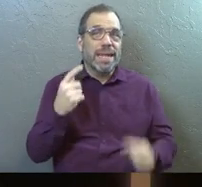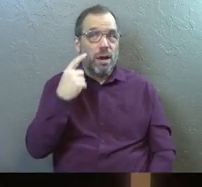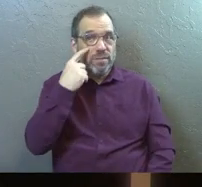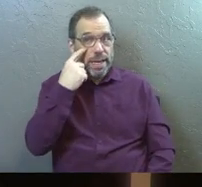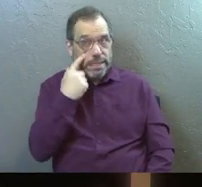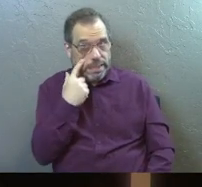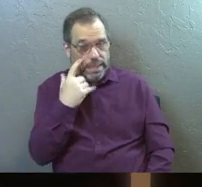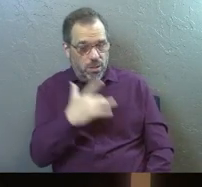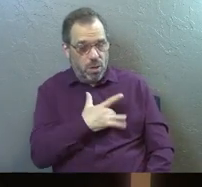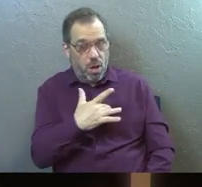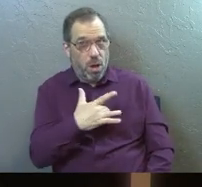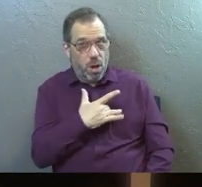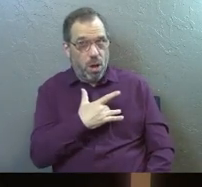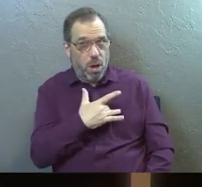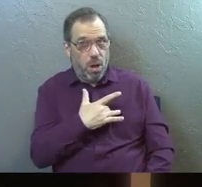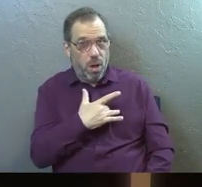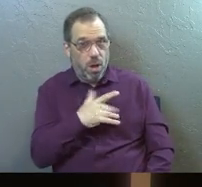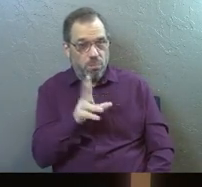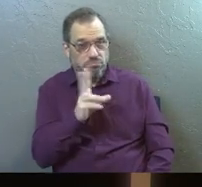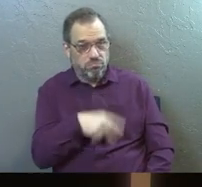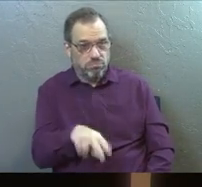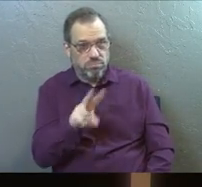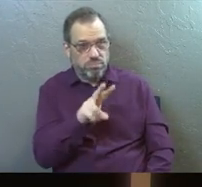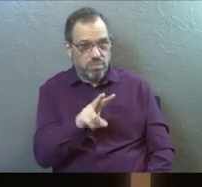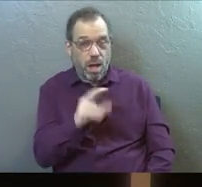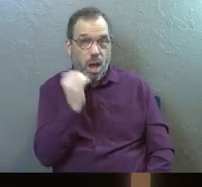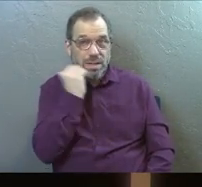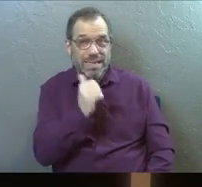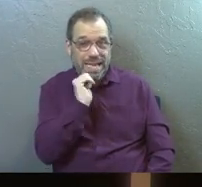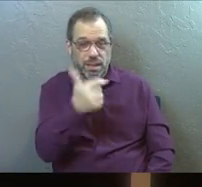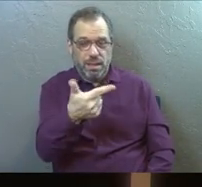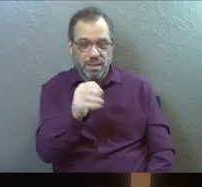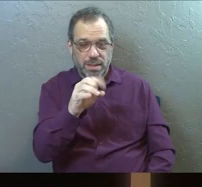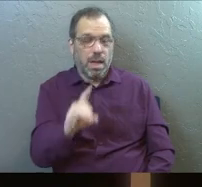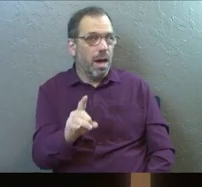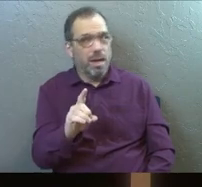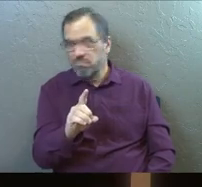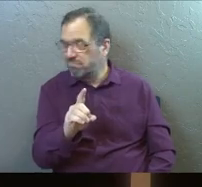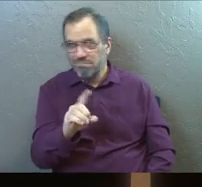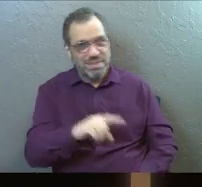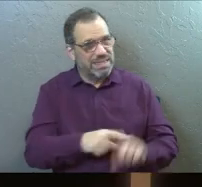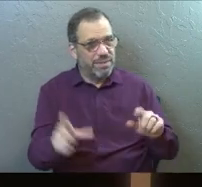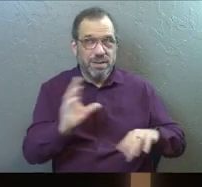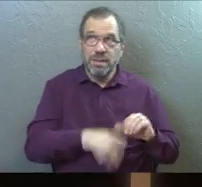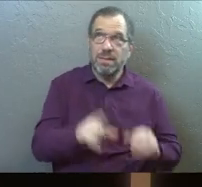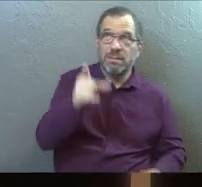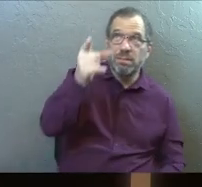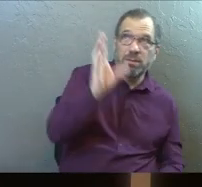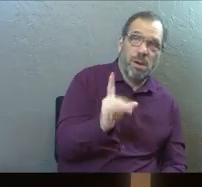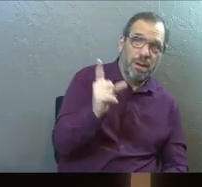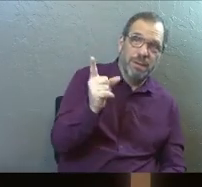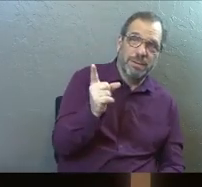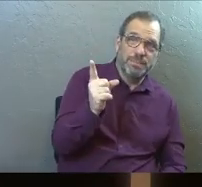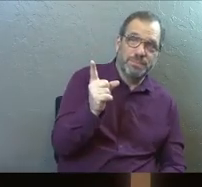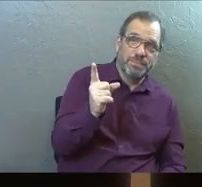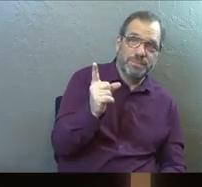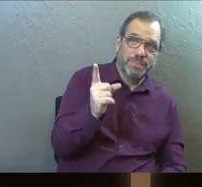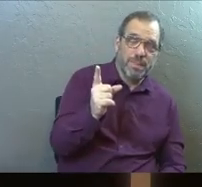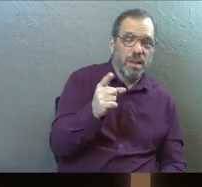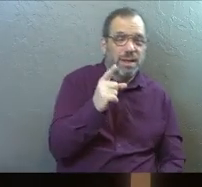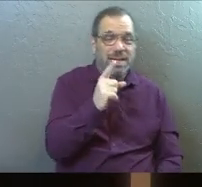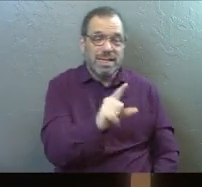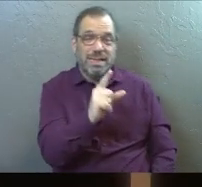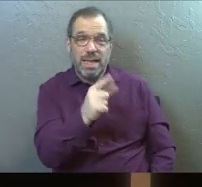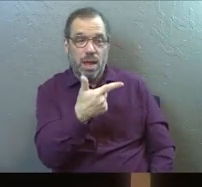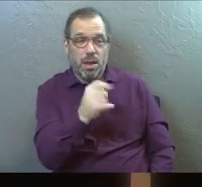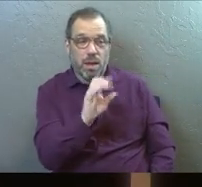life, our functional God, our daily God, is somebody completely different. He says their